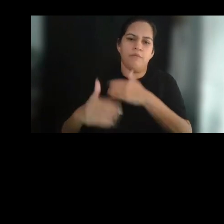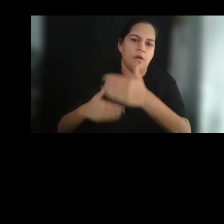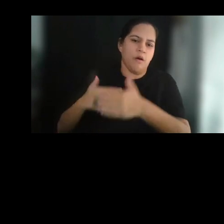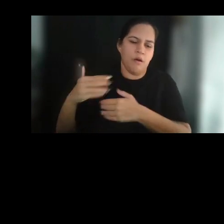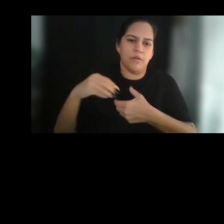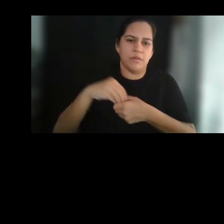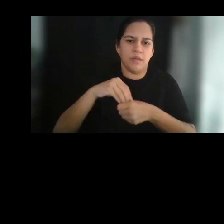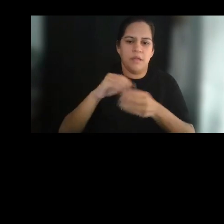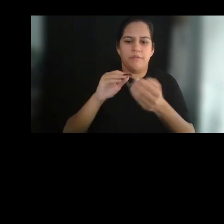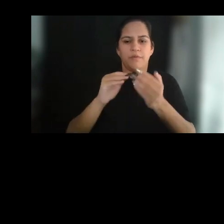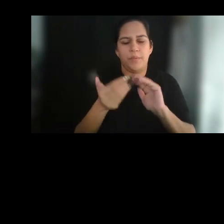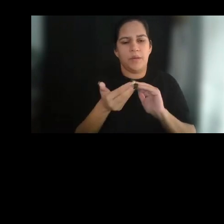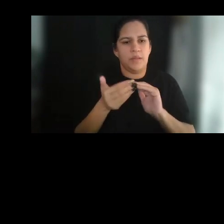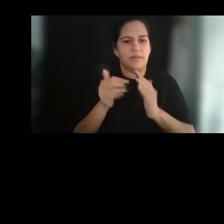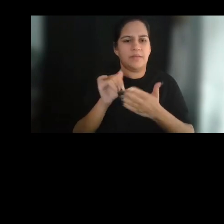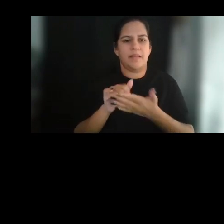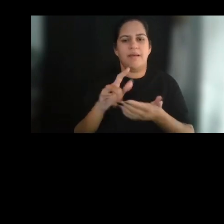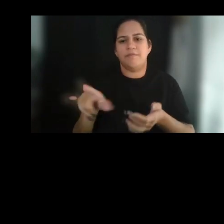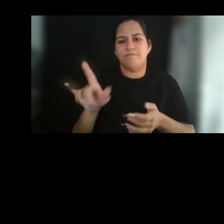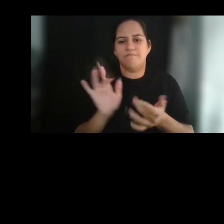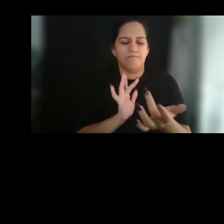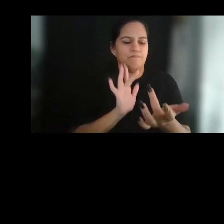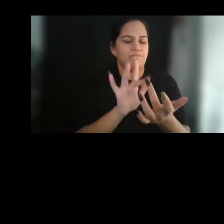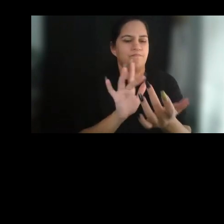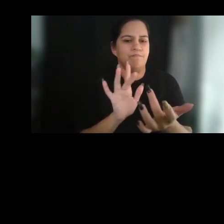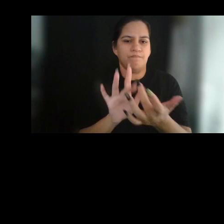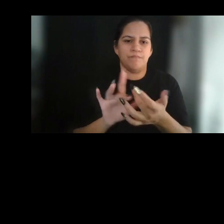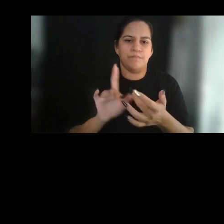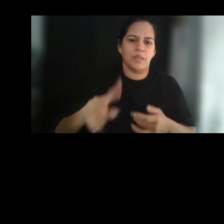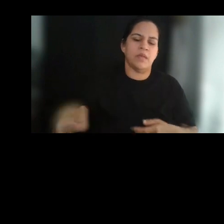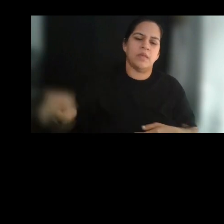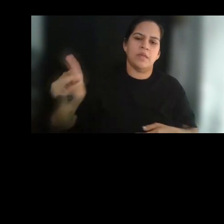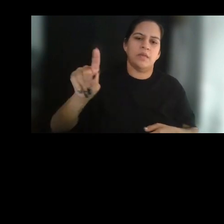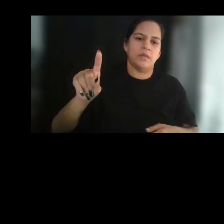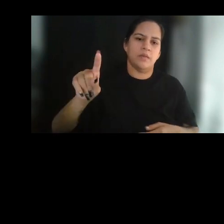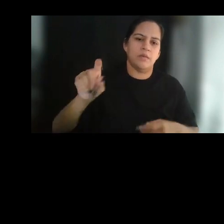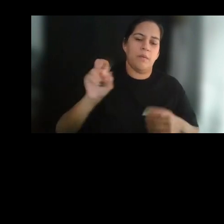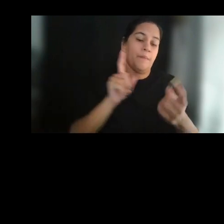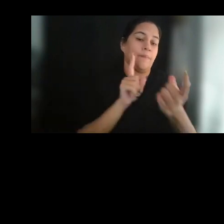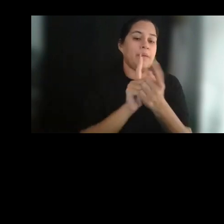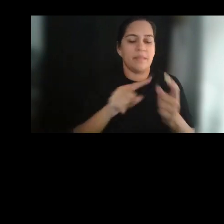that reach these or meet these ideas.